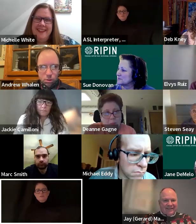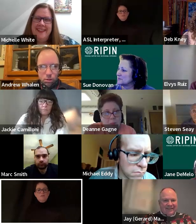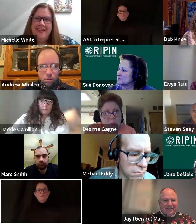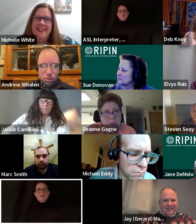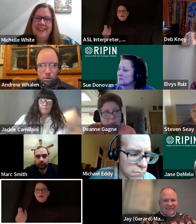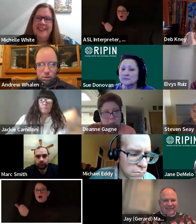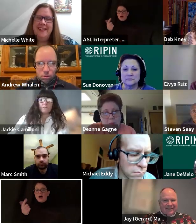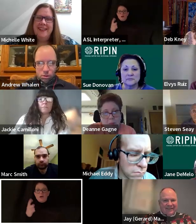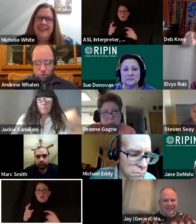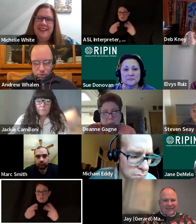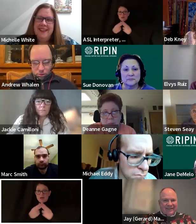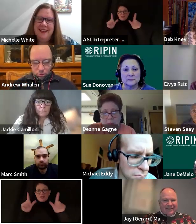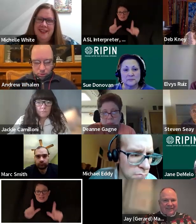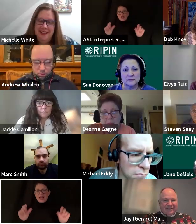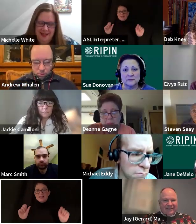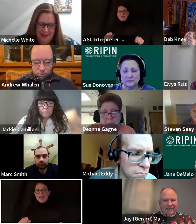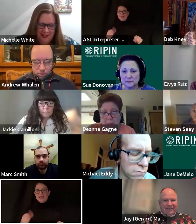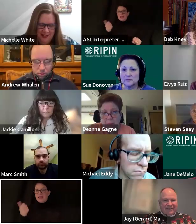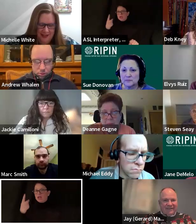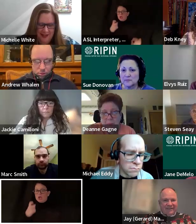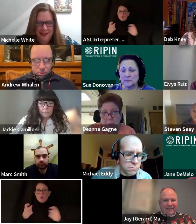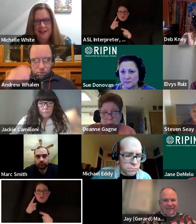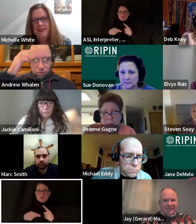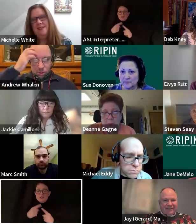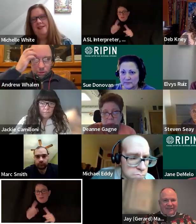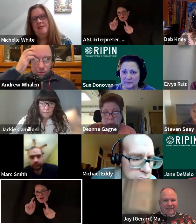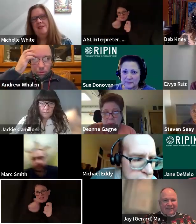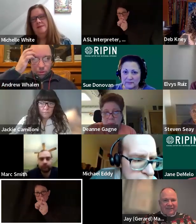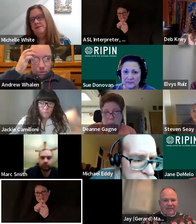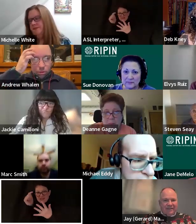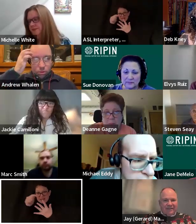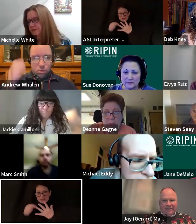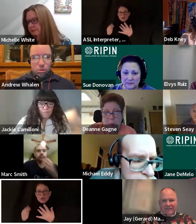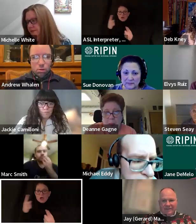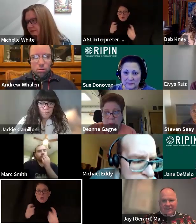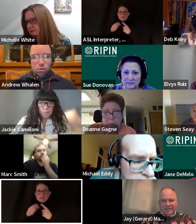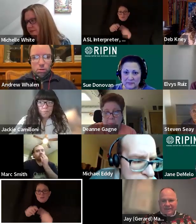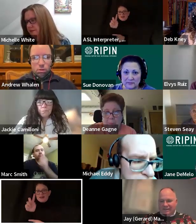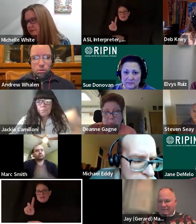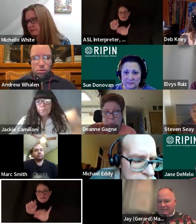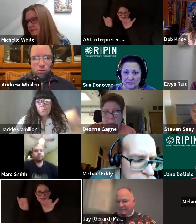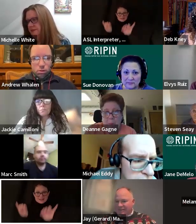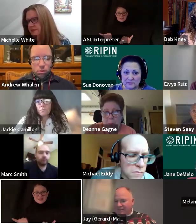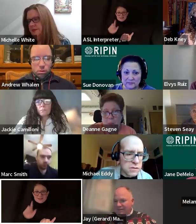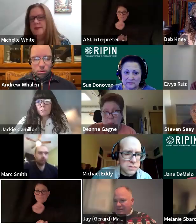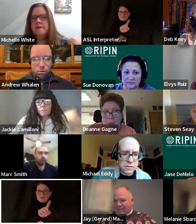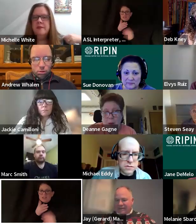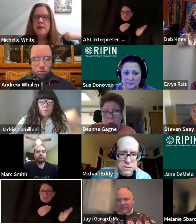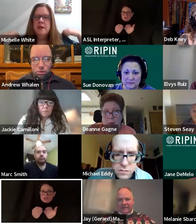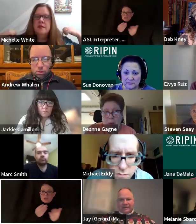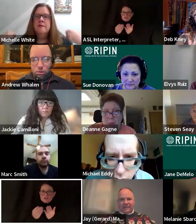People can ask about the slides, or if they have questions about certain things. If you have questions about the DD system and DD services,